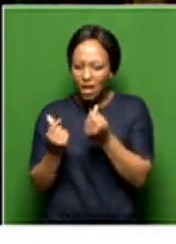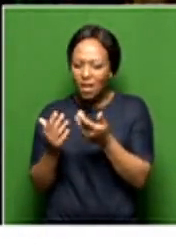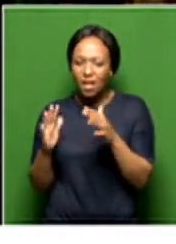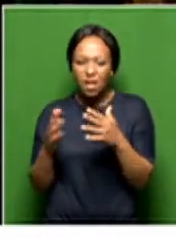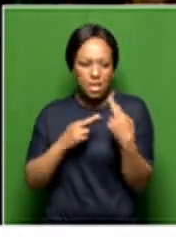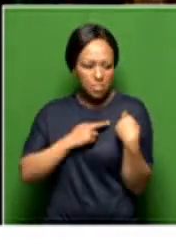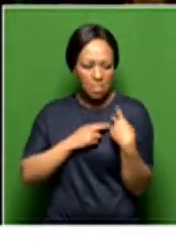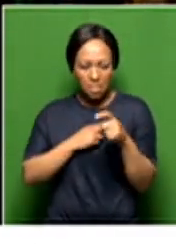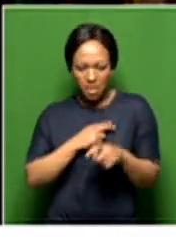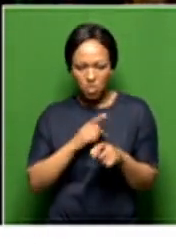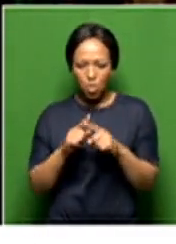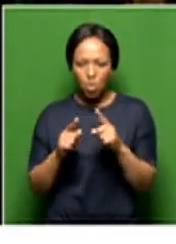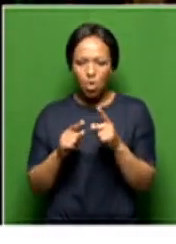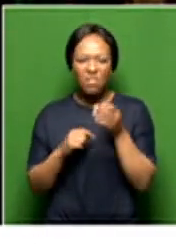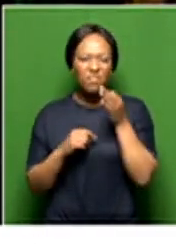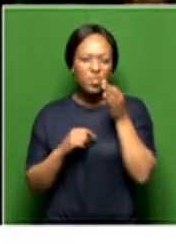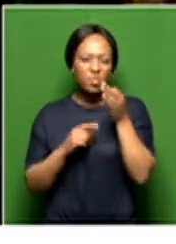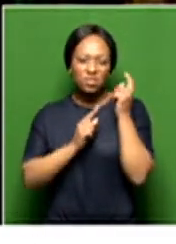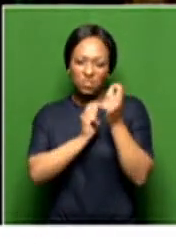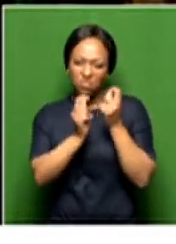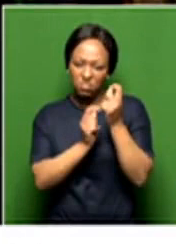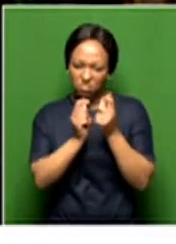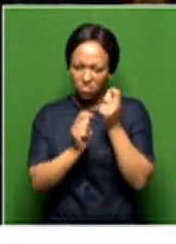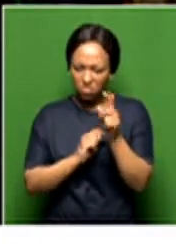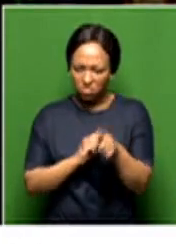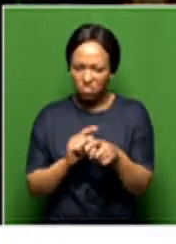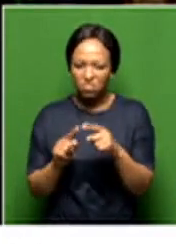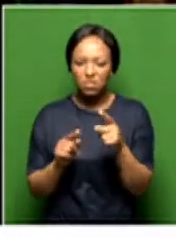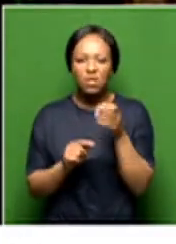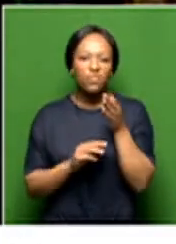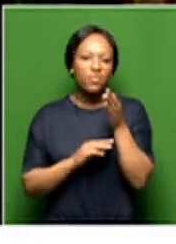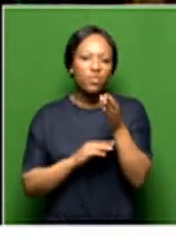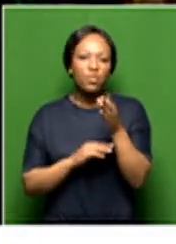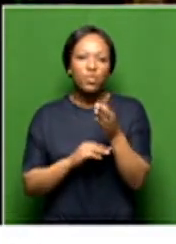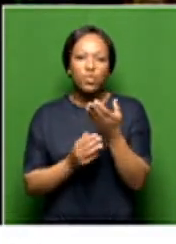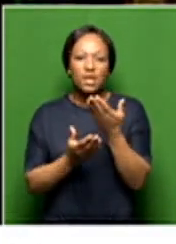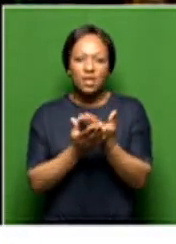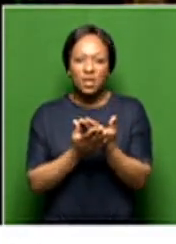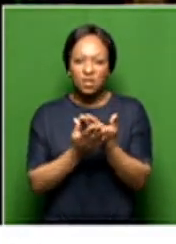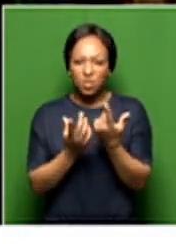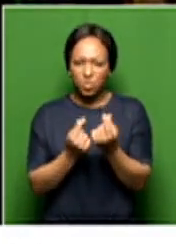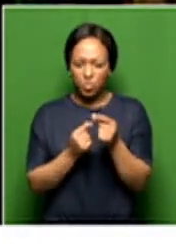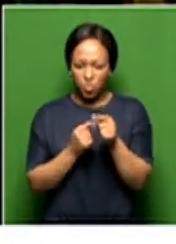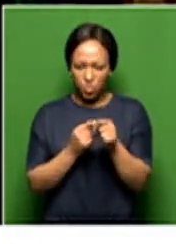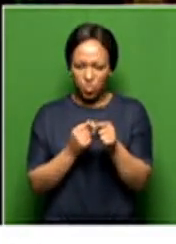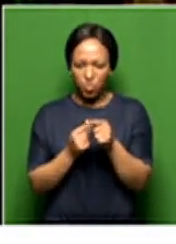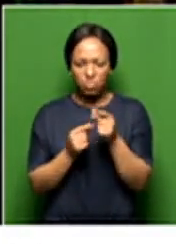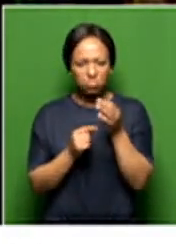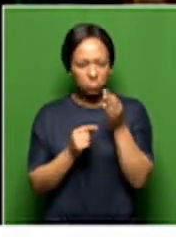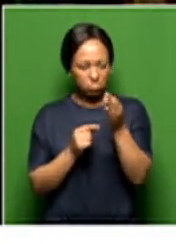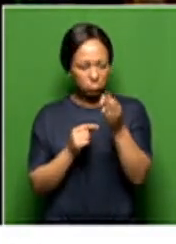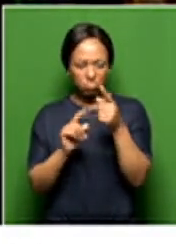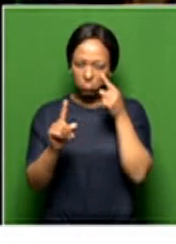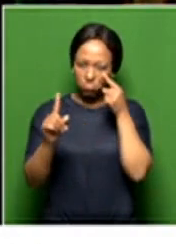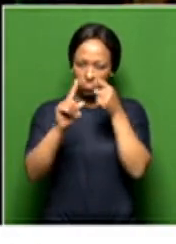have on future generations. Think Future is a forward-thinking initiative that has already served